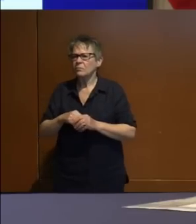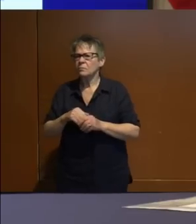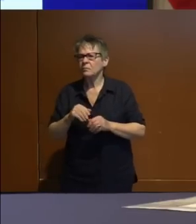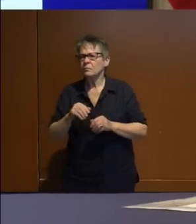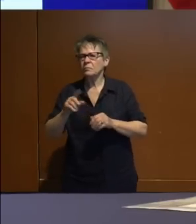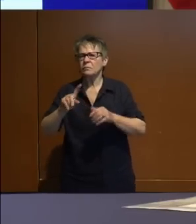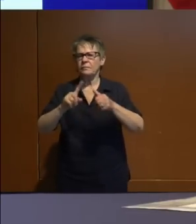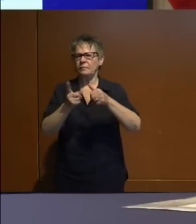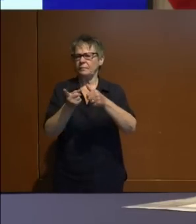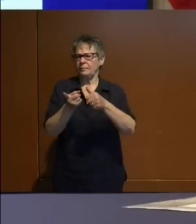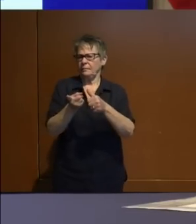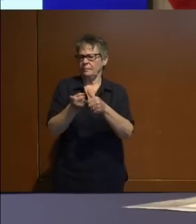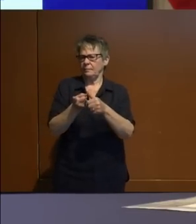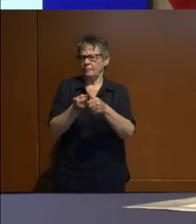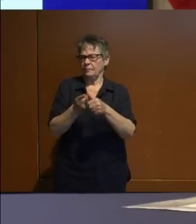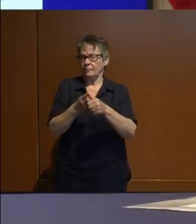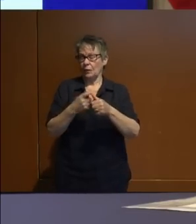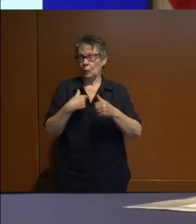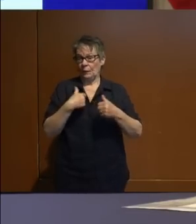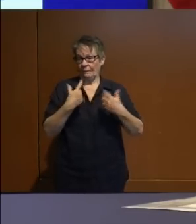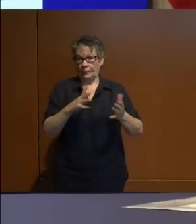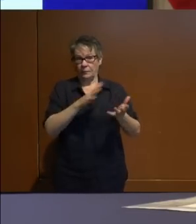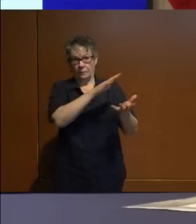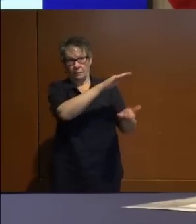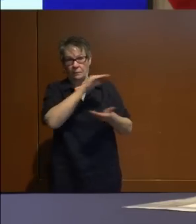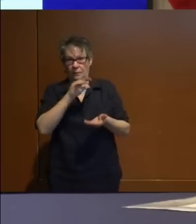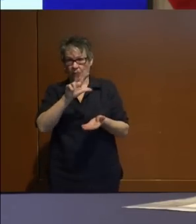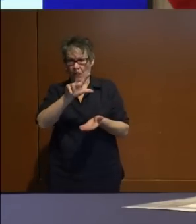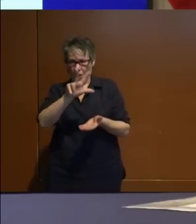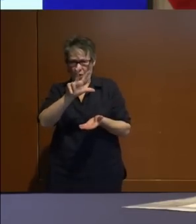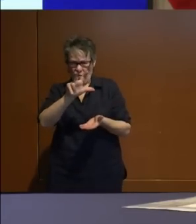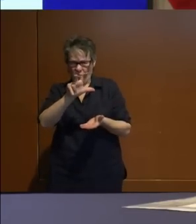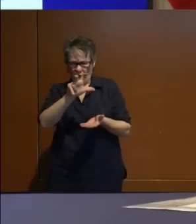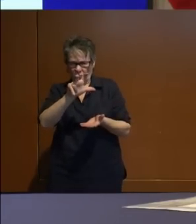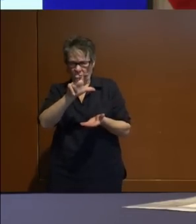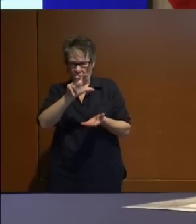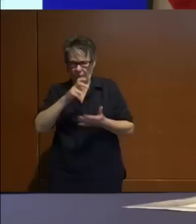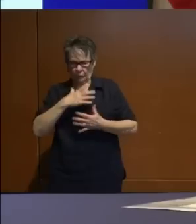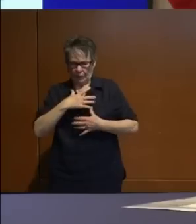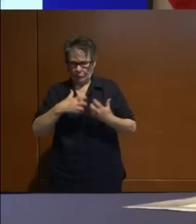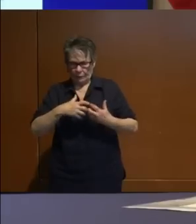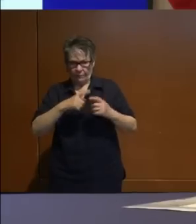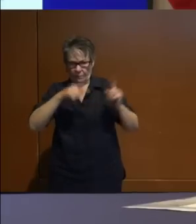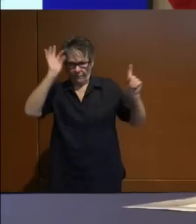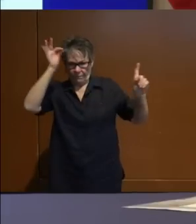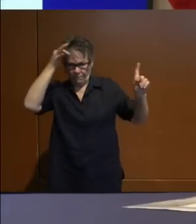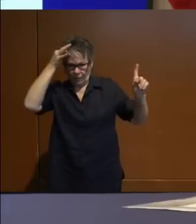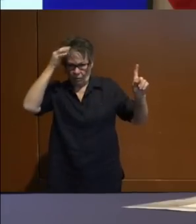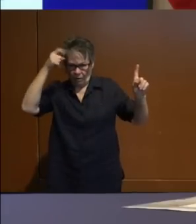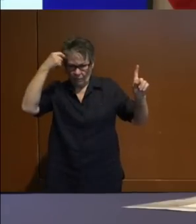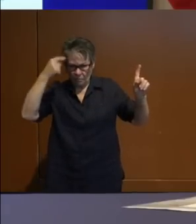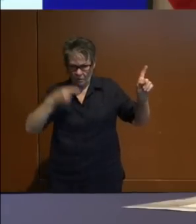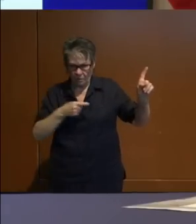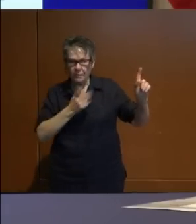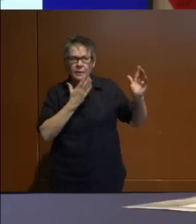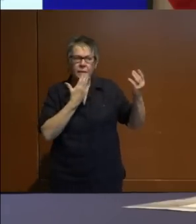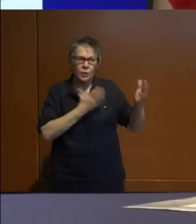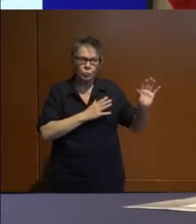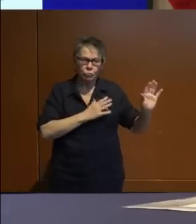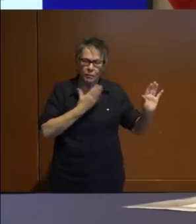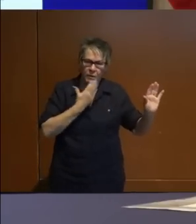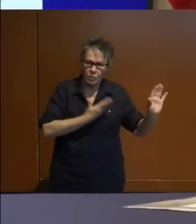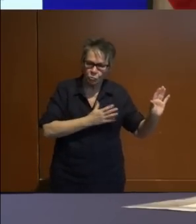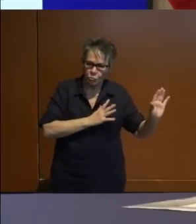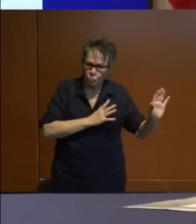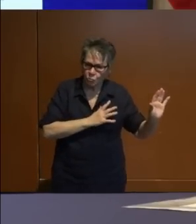300 ventilators coming at us out of the strategic stockpile, and I'm grateful for that. So I don't want to look a gift horse in the mouth. We need it, and we need it